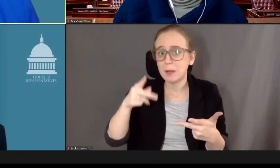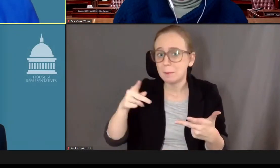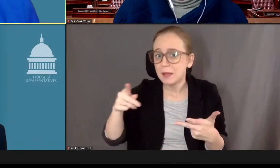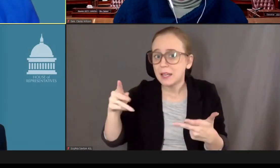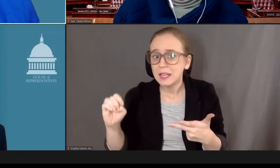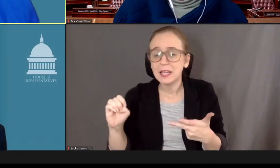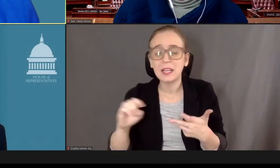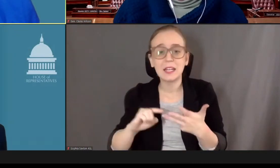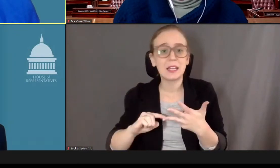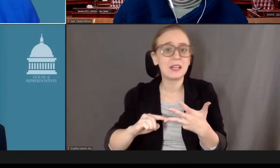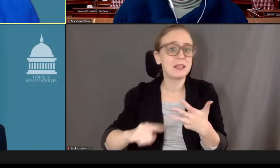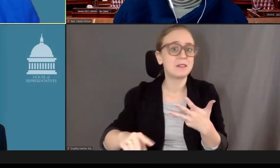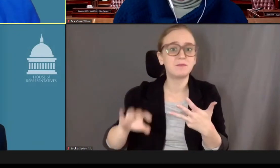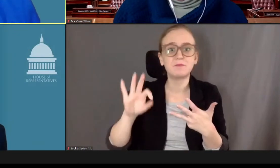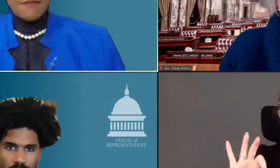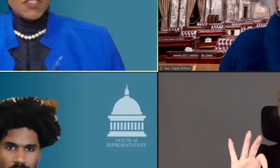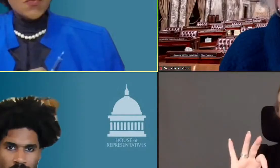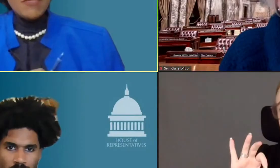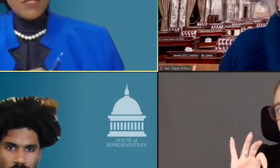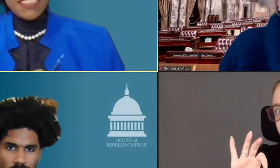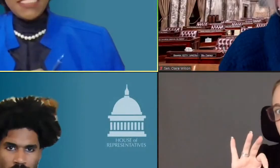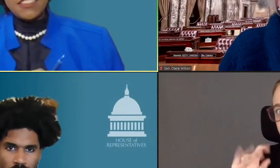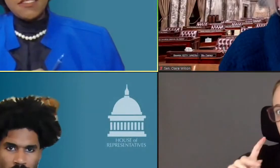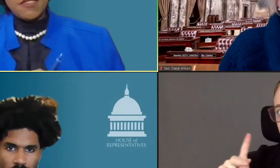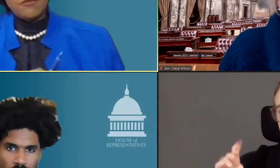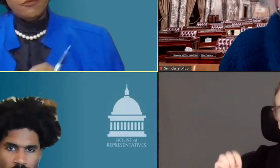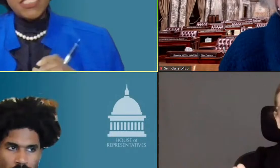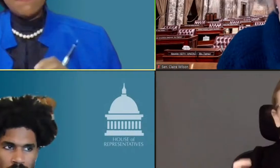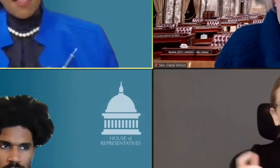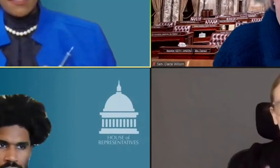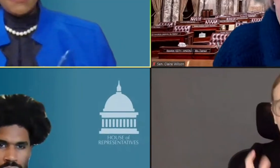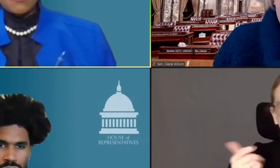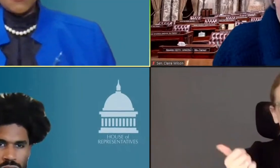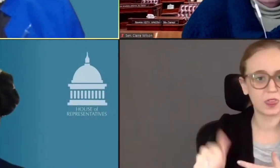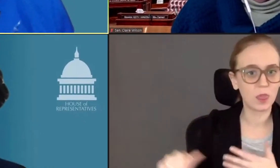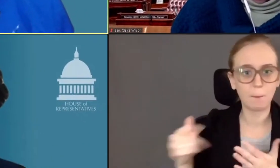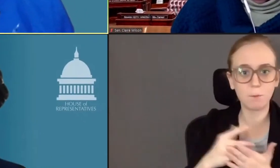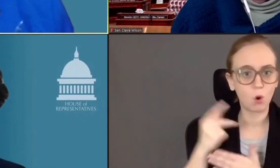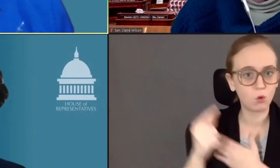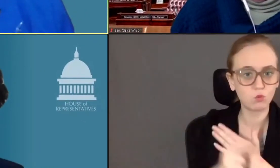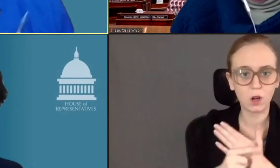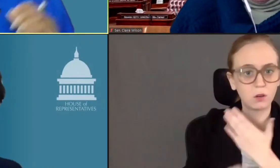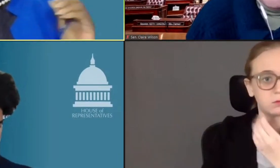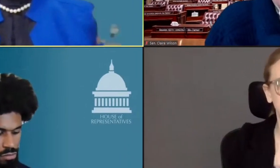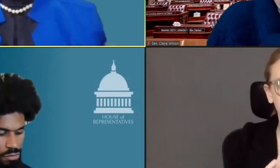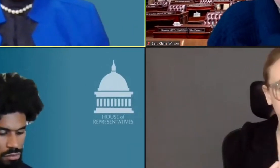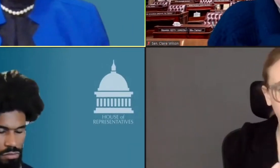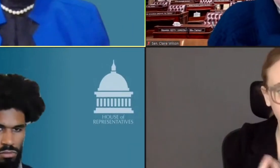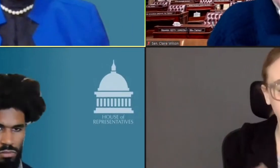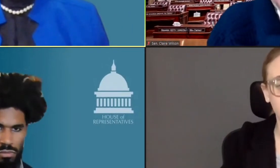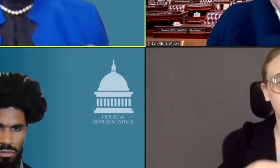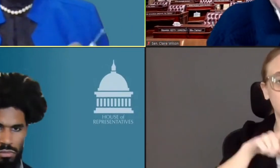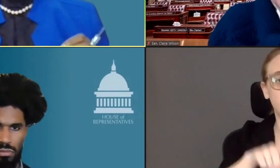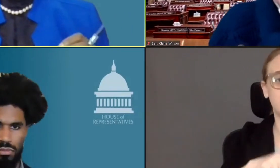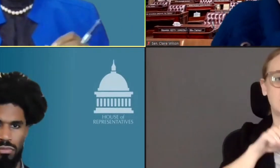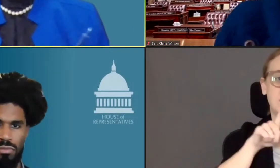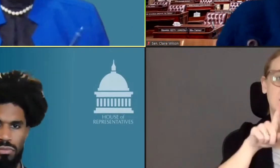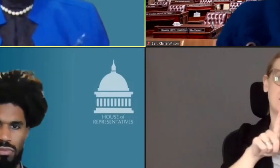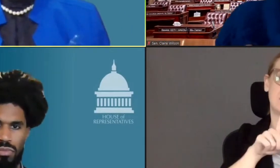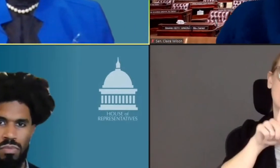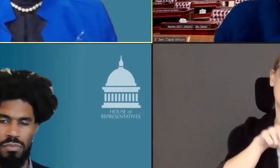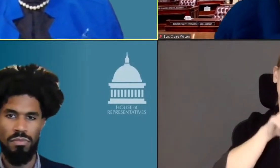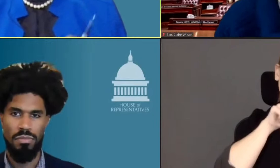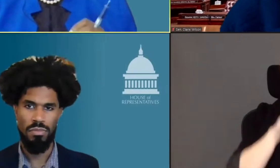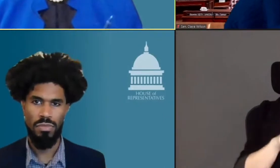PPP program support. So we really need to respond to and make sure that our